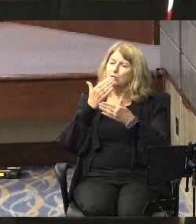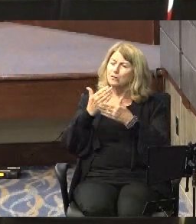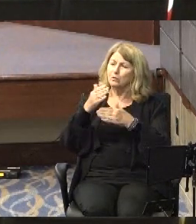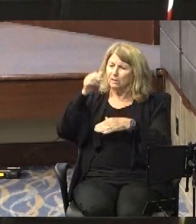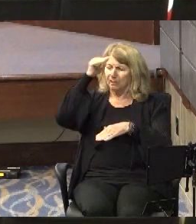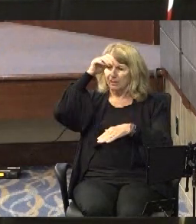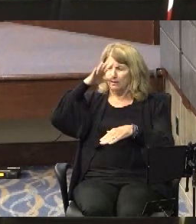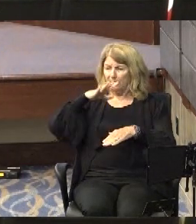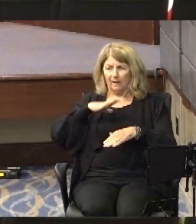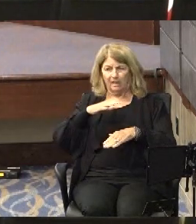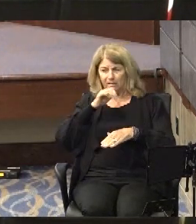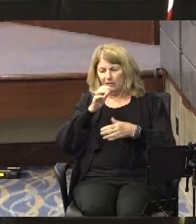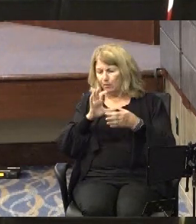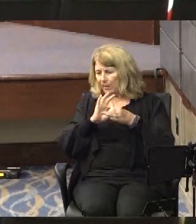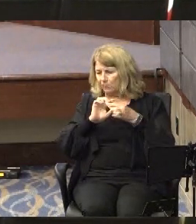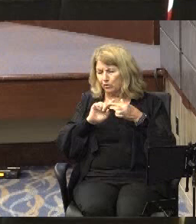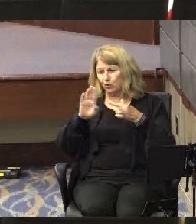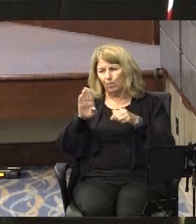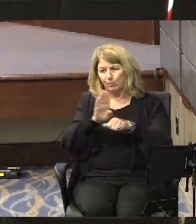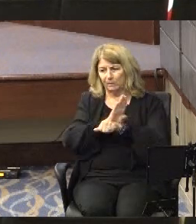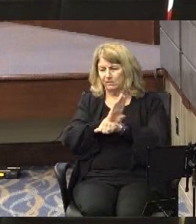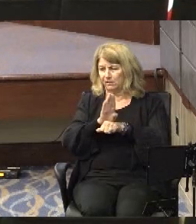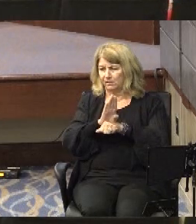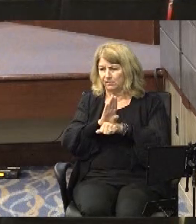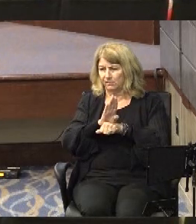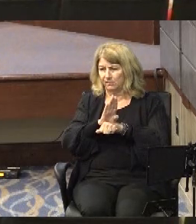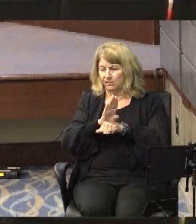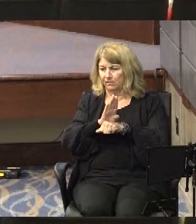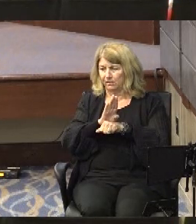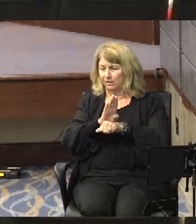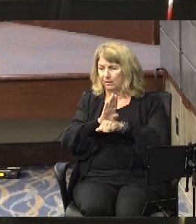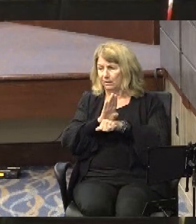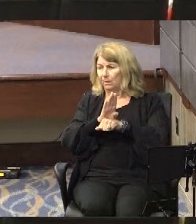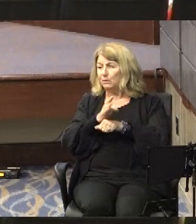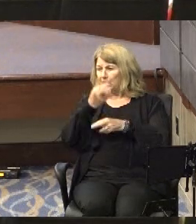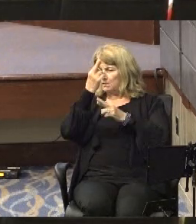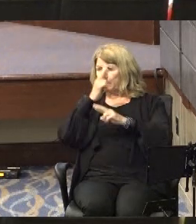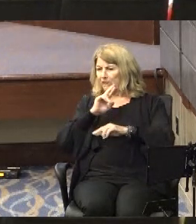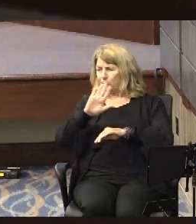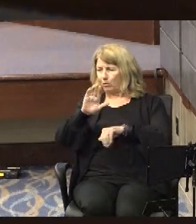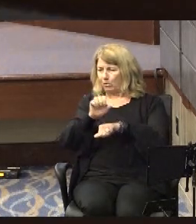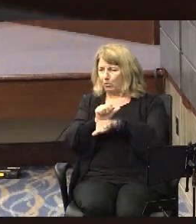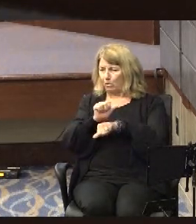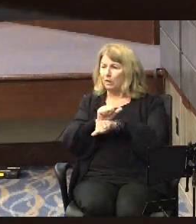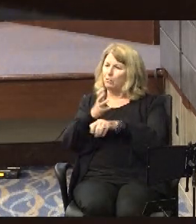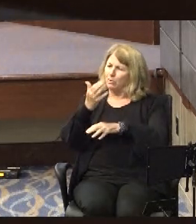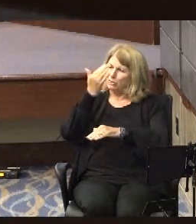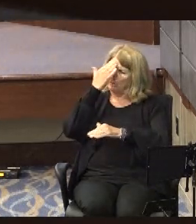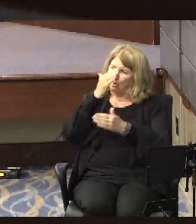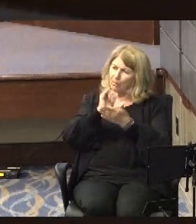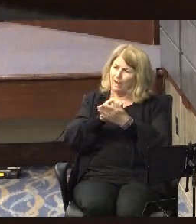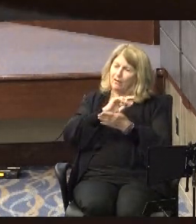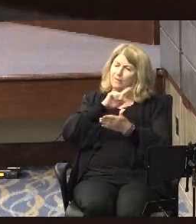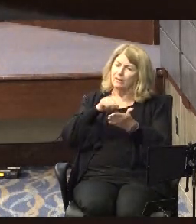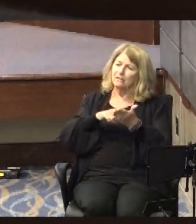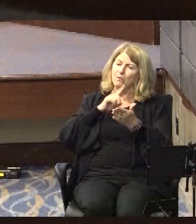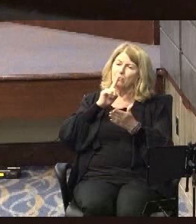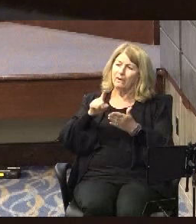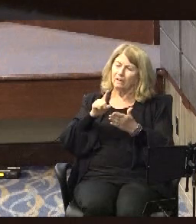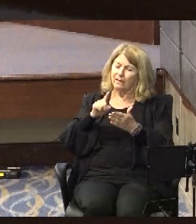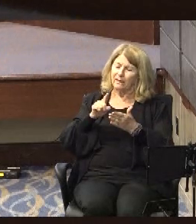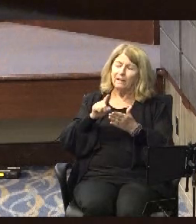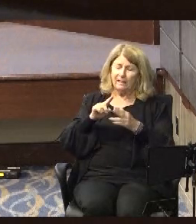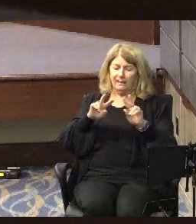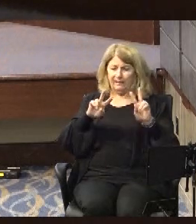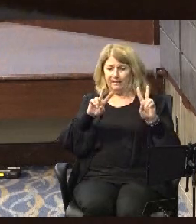acumen, just because, again, I think everybody respects your work and what you're doing. This is, really comes down to a zoning issue,